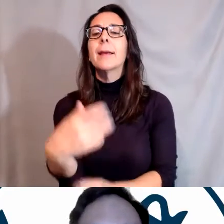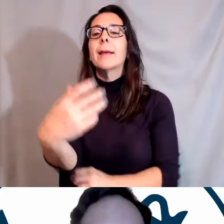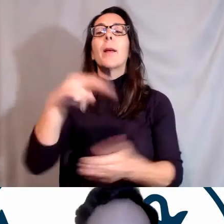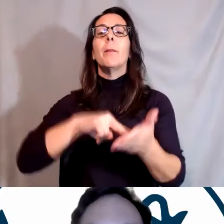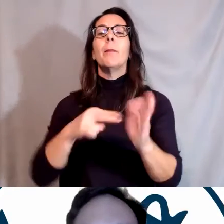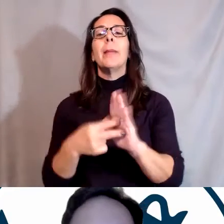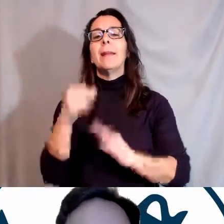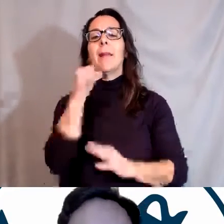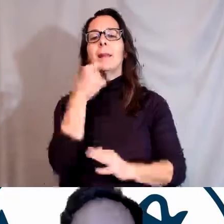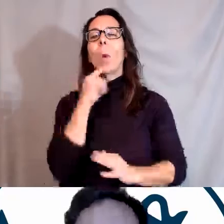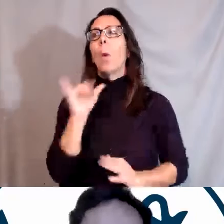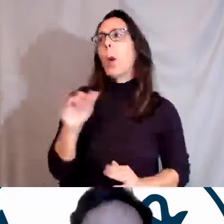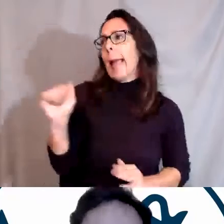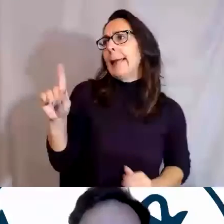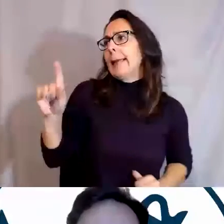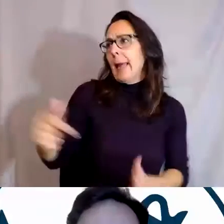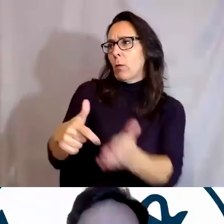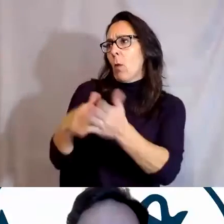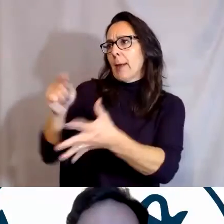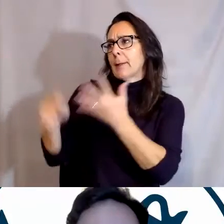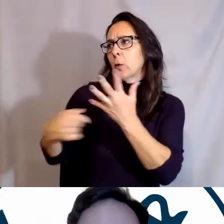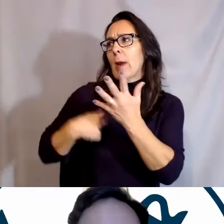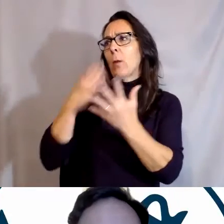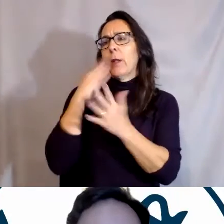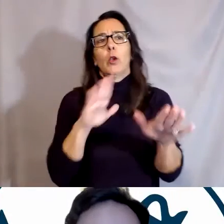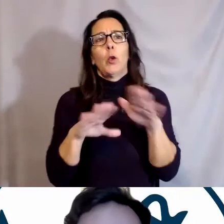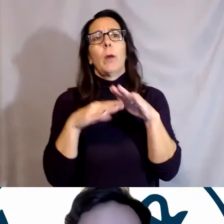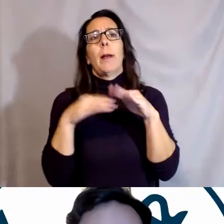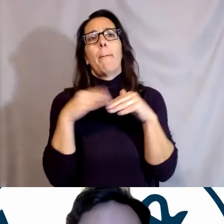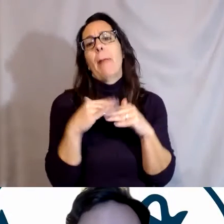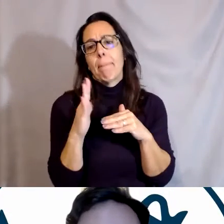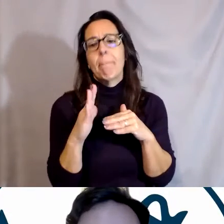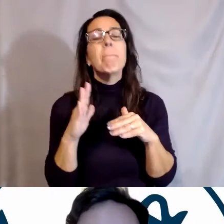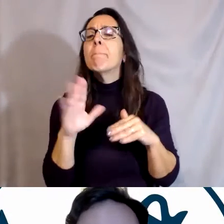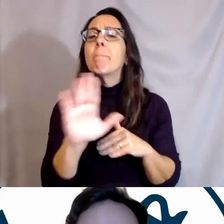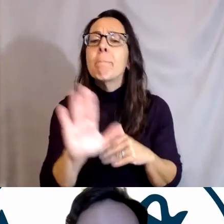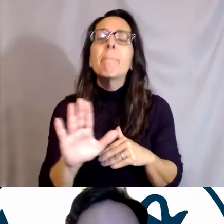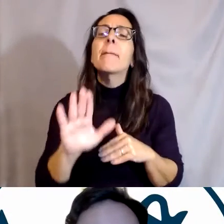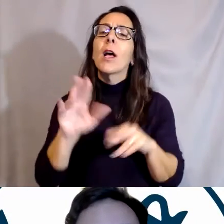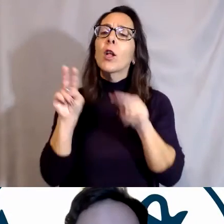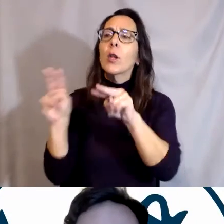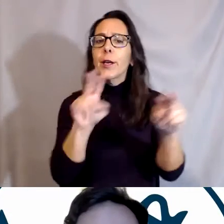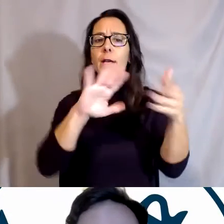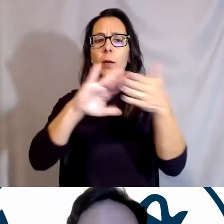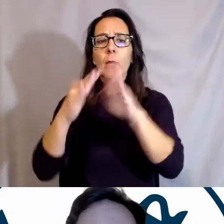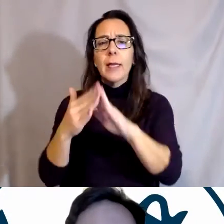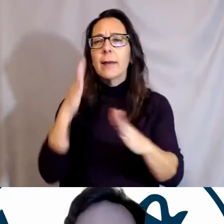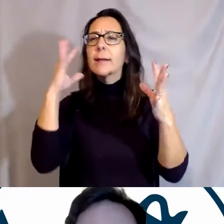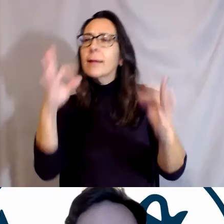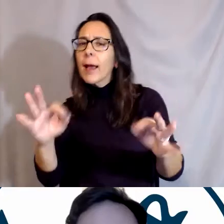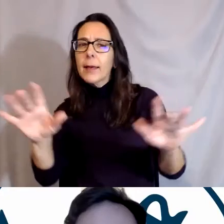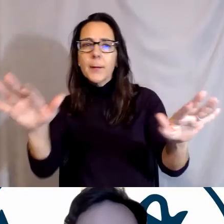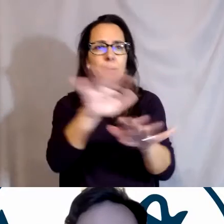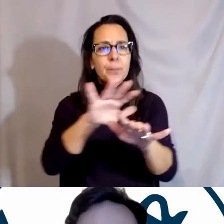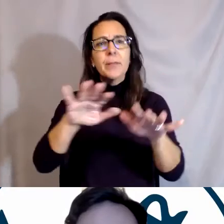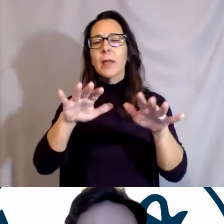the ADA requires us to do this, therefore we're going to do the bare minimum, but looking at the intersection within our community and planning in a